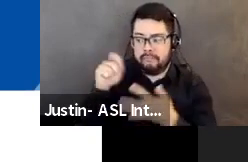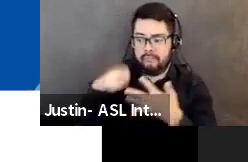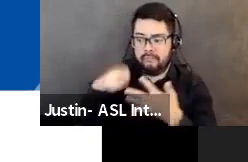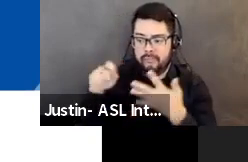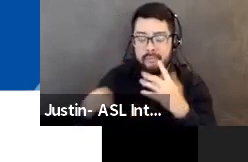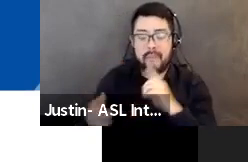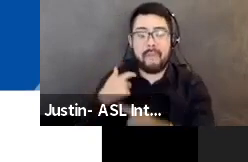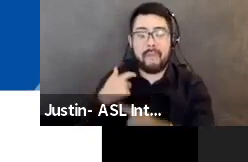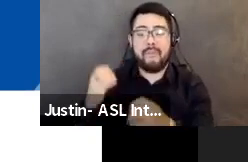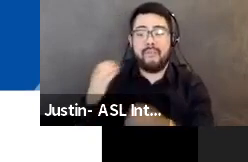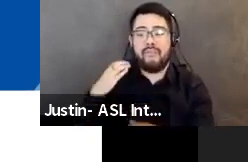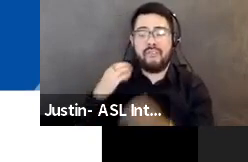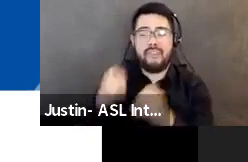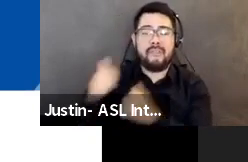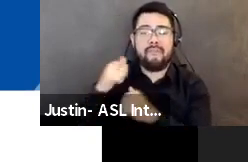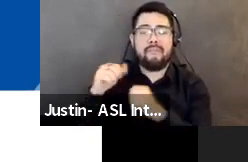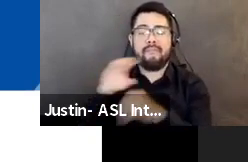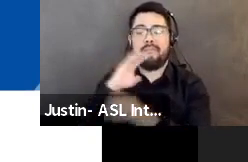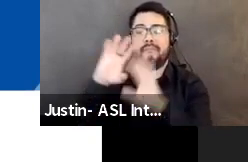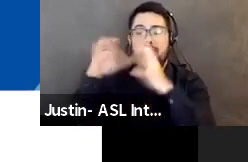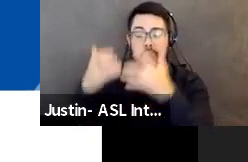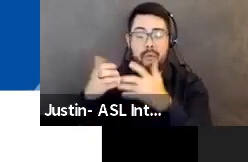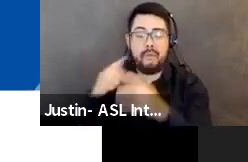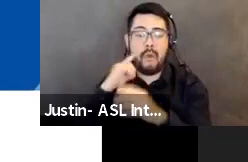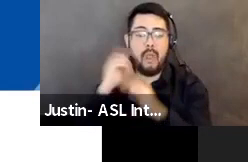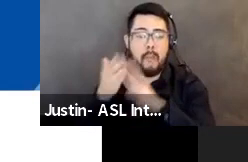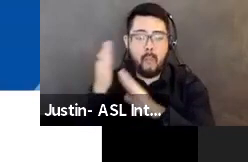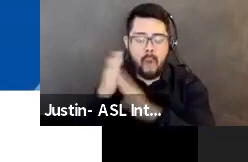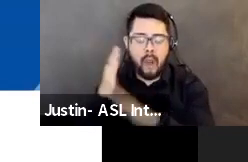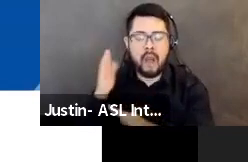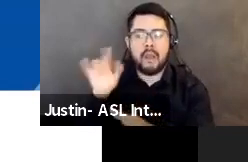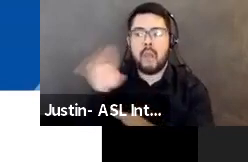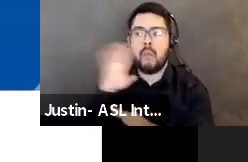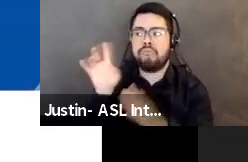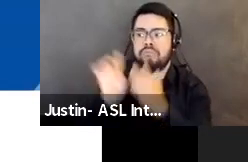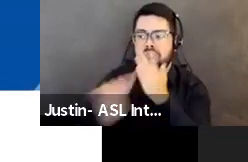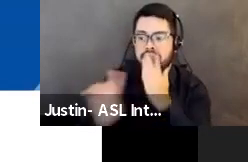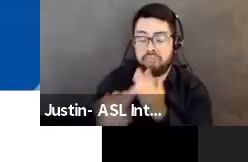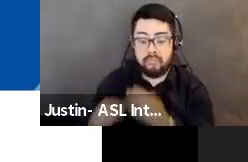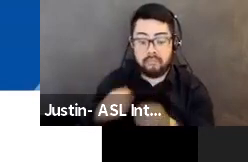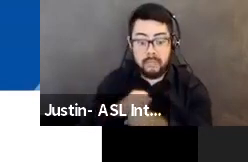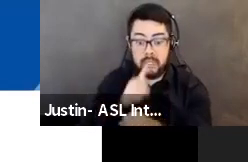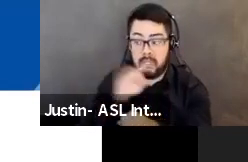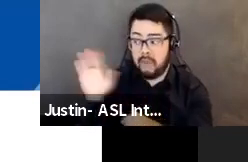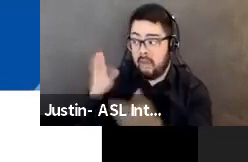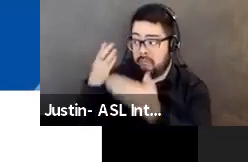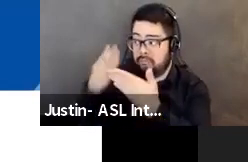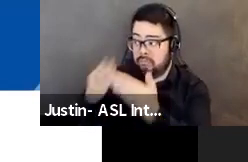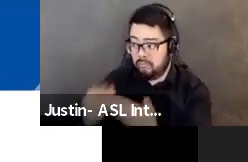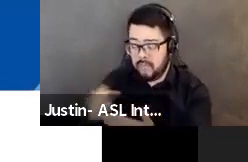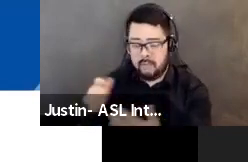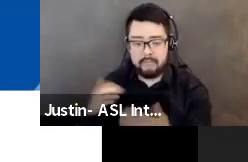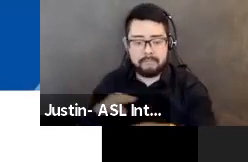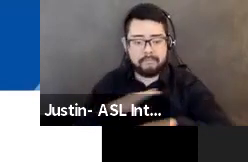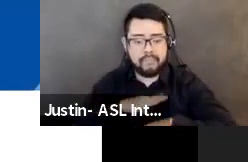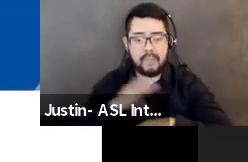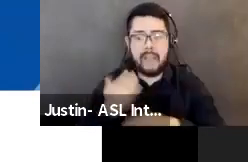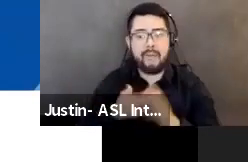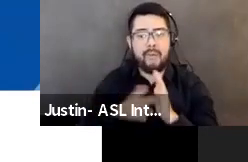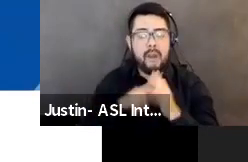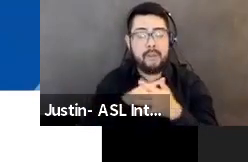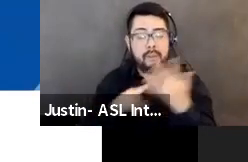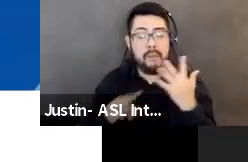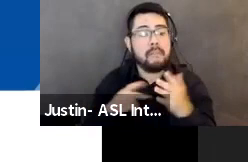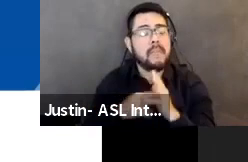operations and ensure that they are providing us with a written attestation that they have met these criteria that includes new